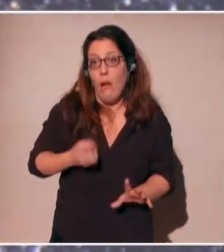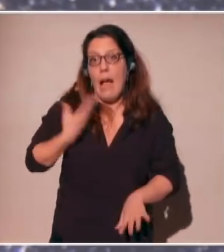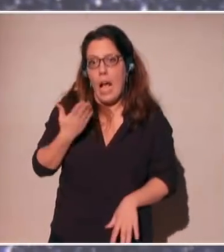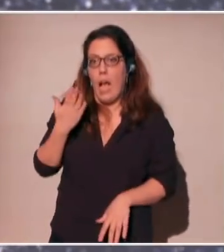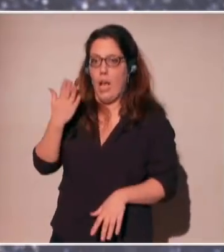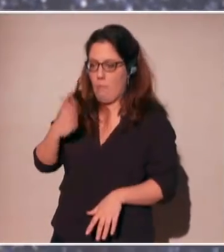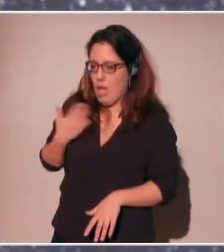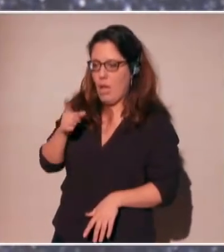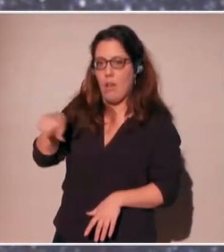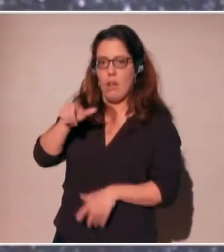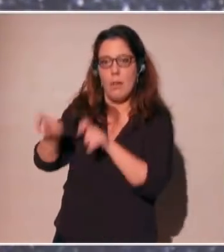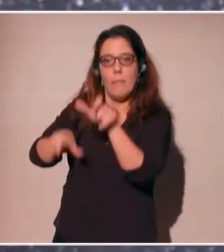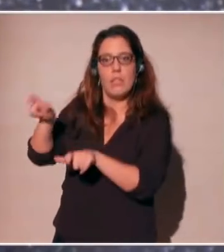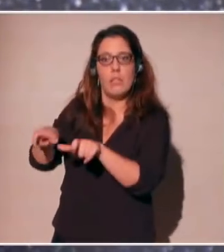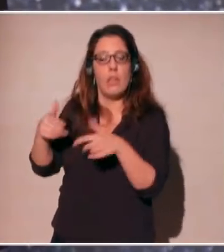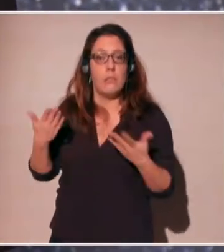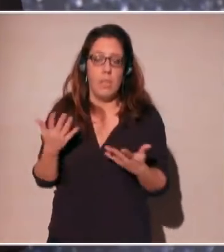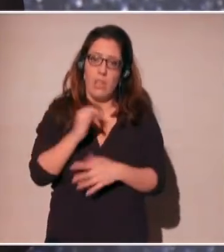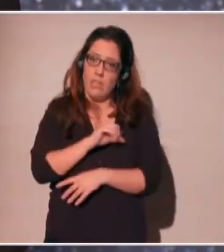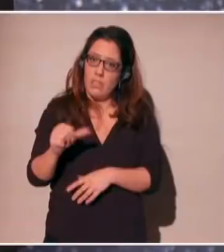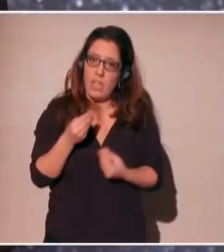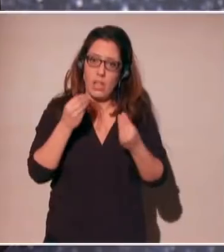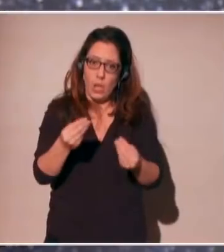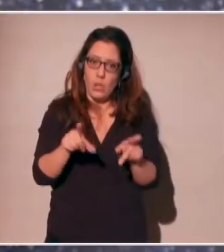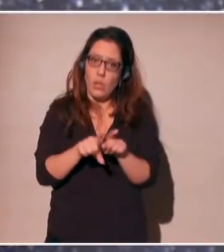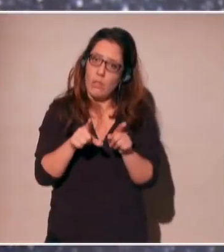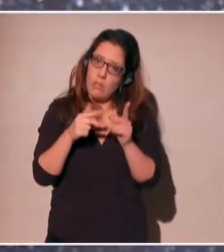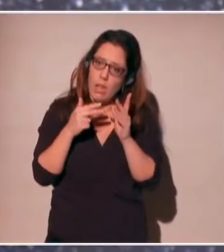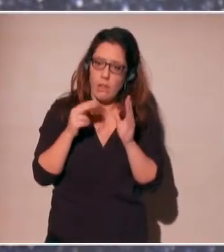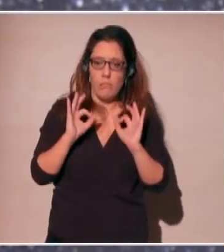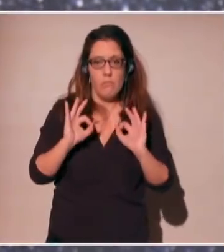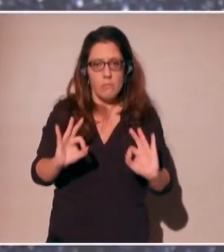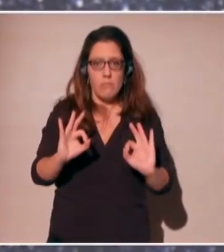between individuals, has medicine turned into a branch of data science?